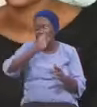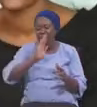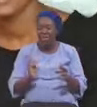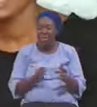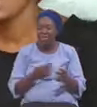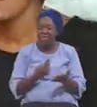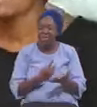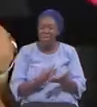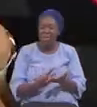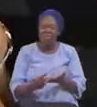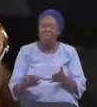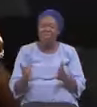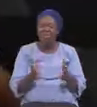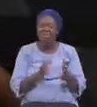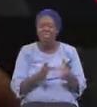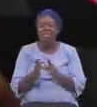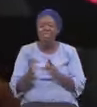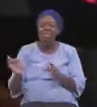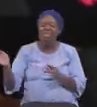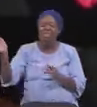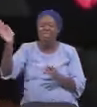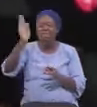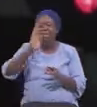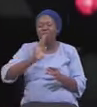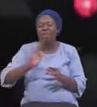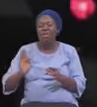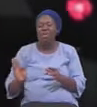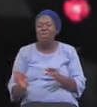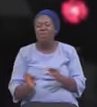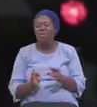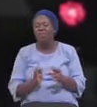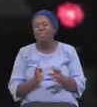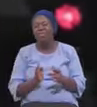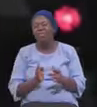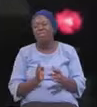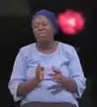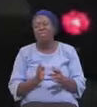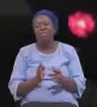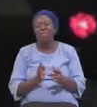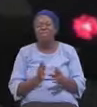Jesus never, my Jesus never.